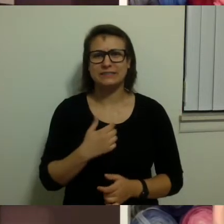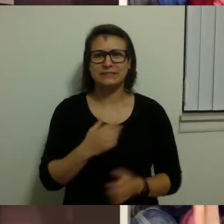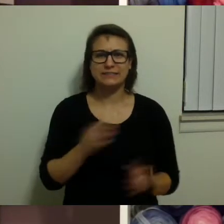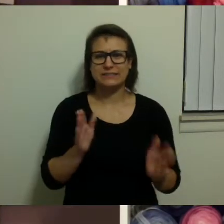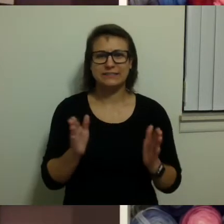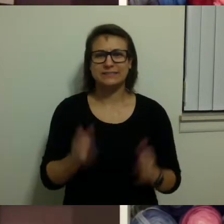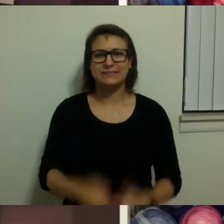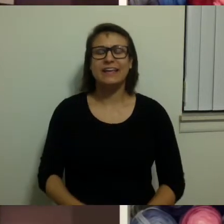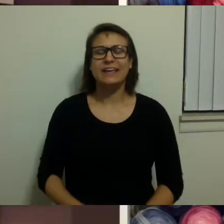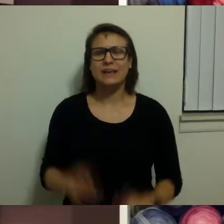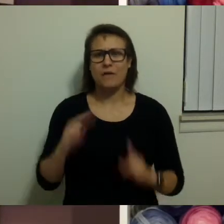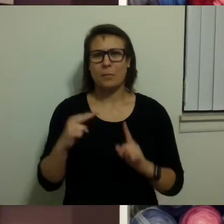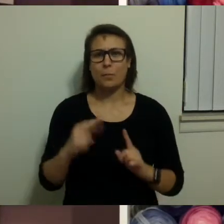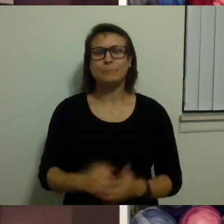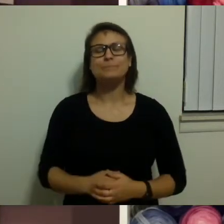with the angle.